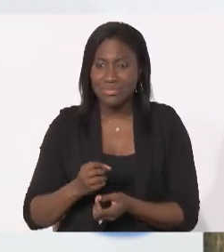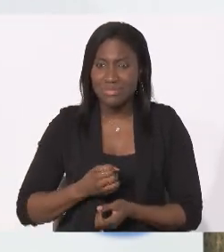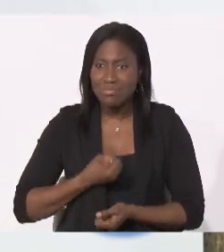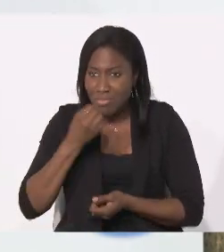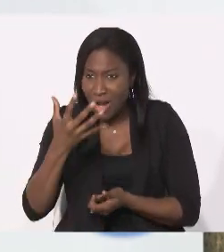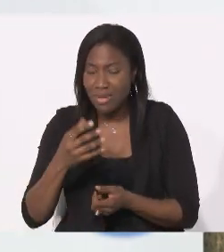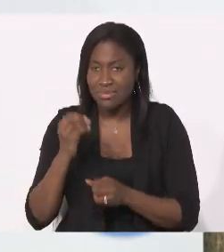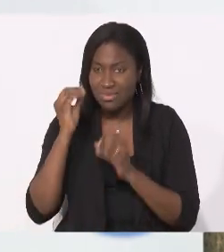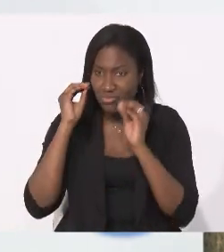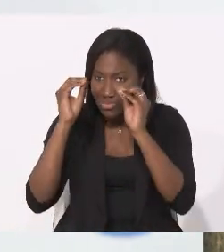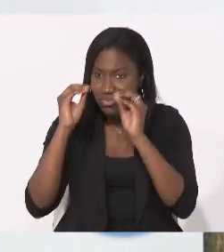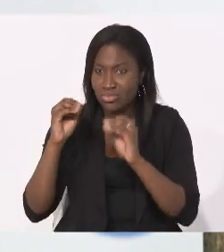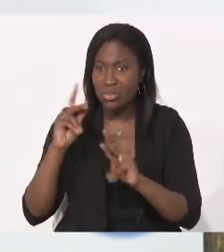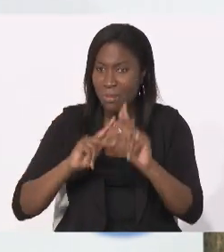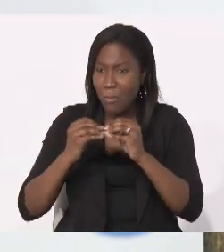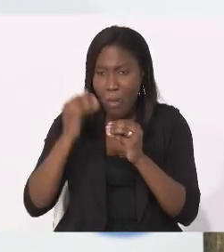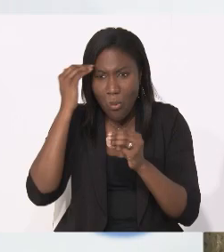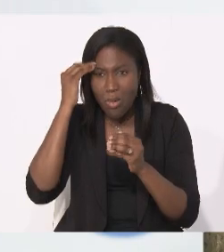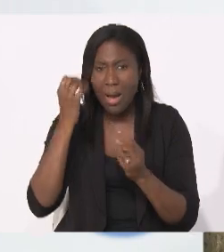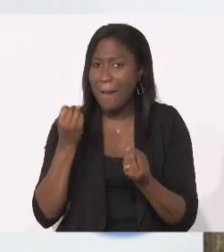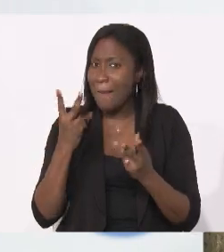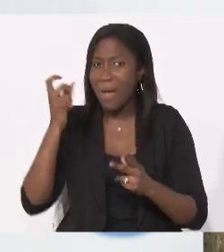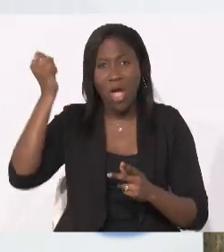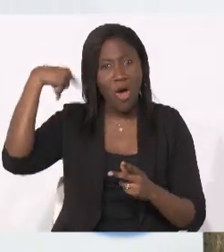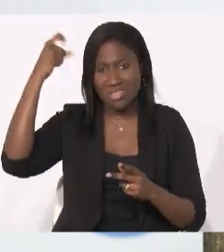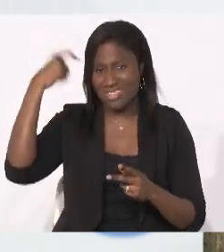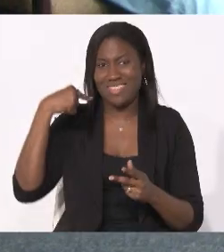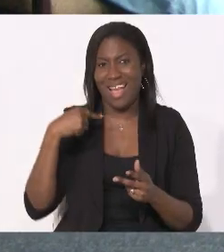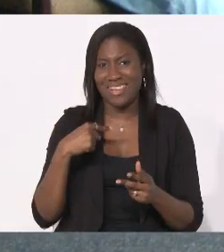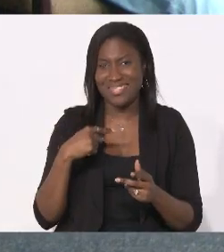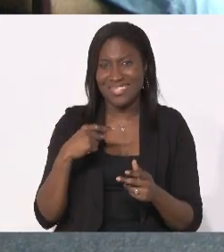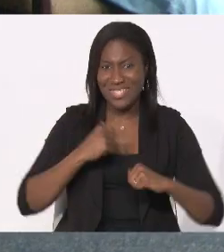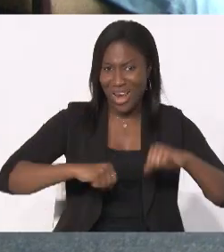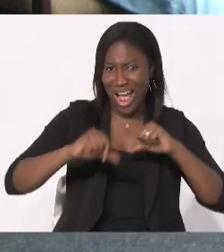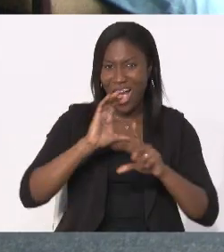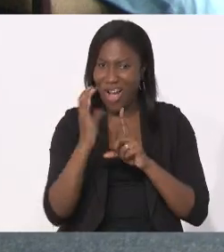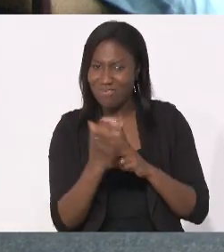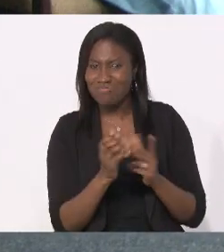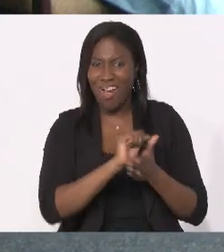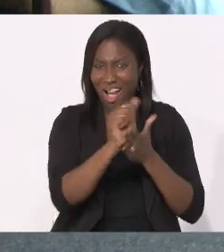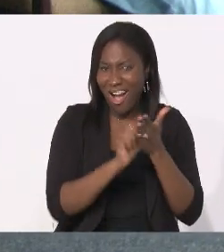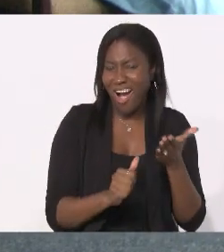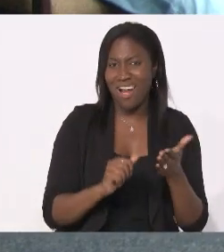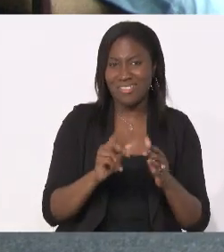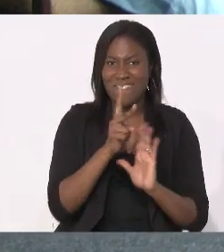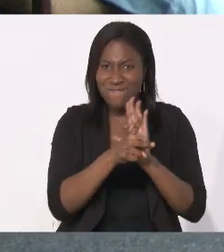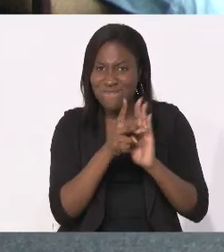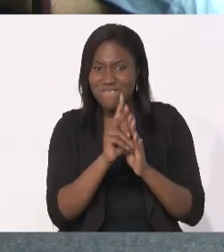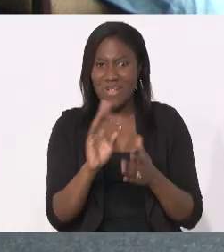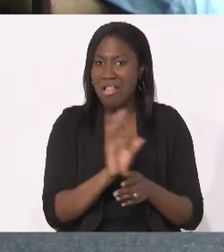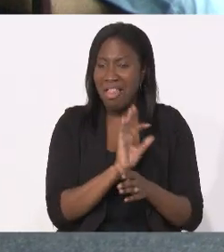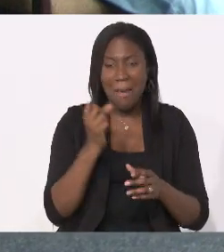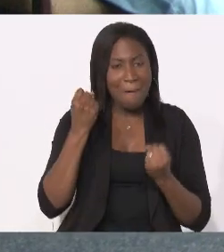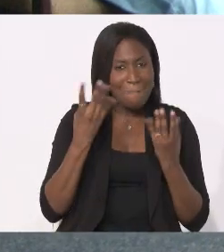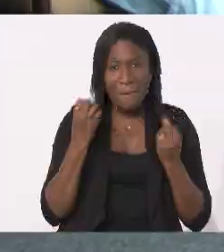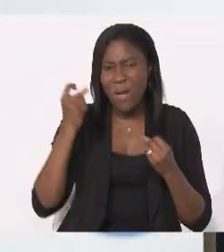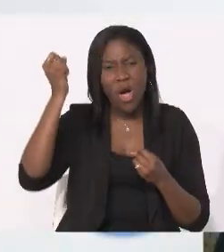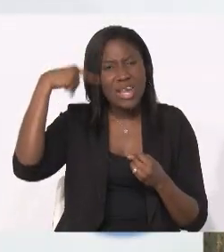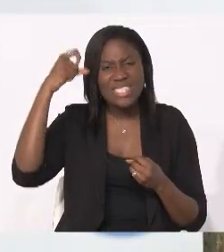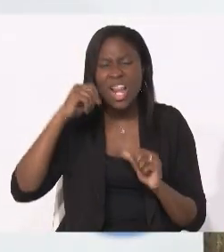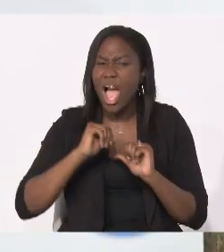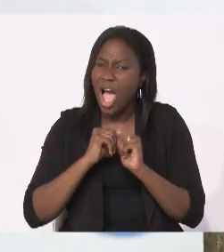but it's not owe in that kind of way. I think they owe it to us, but more than that, they owe it to themselves to show, hey,